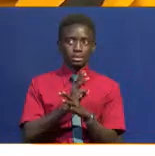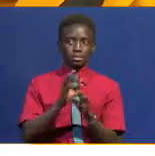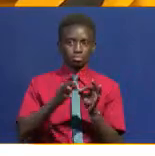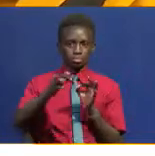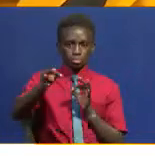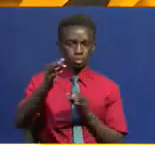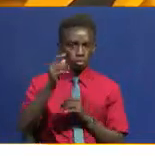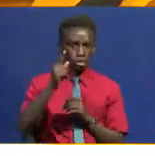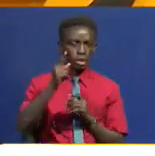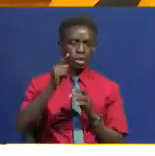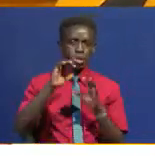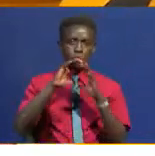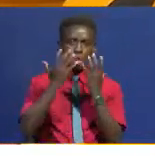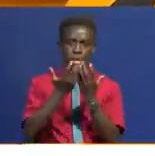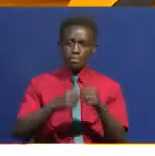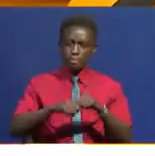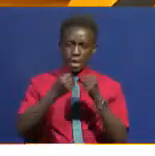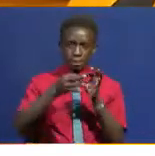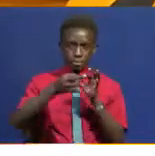meters and